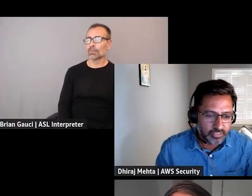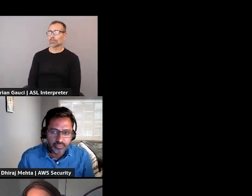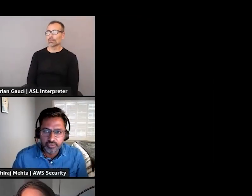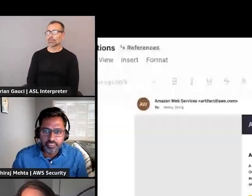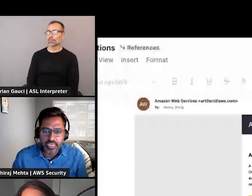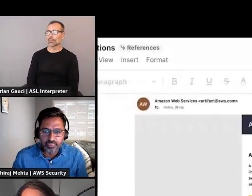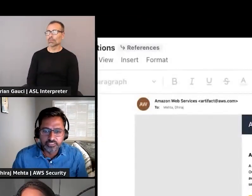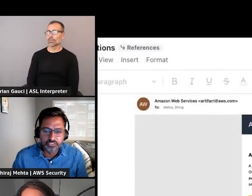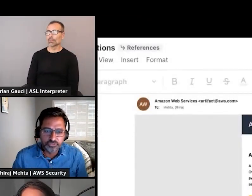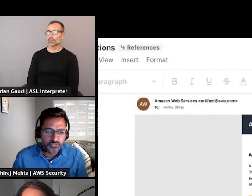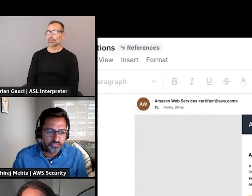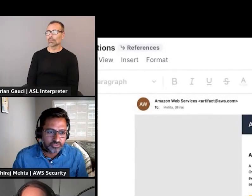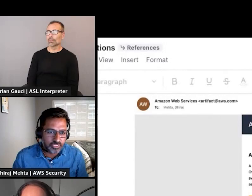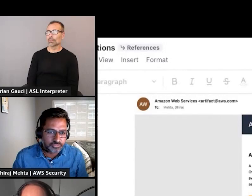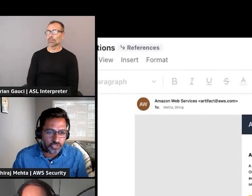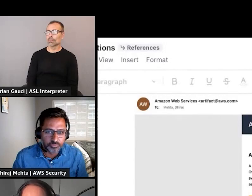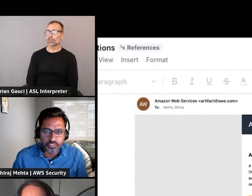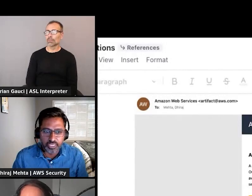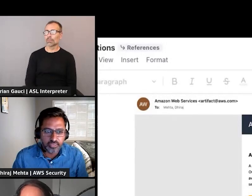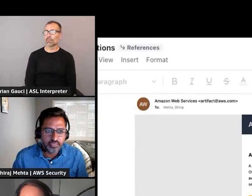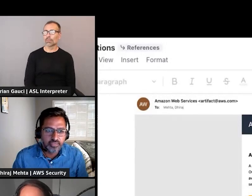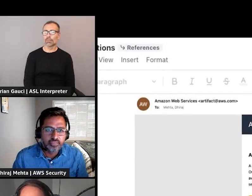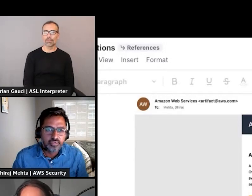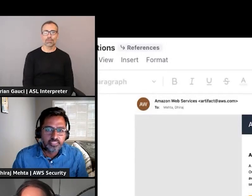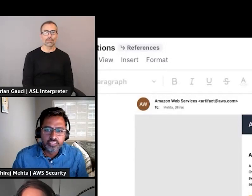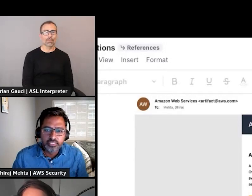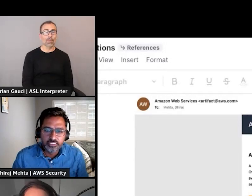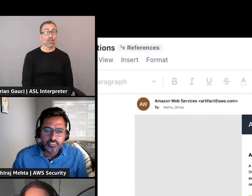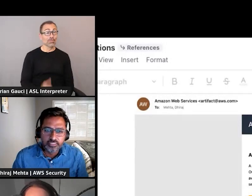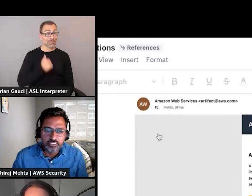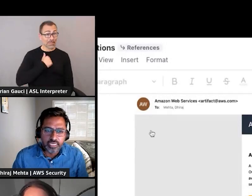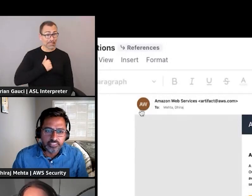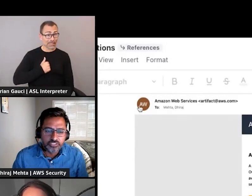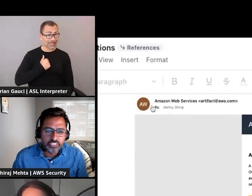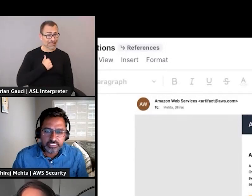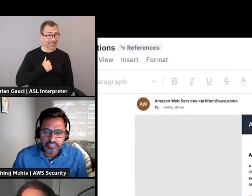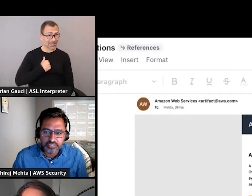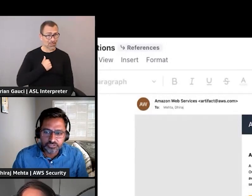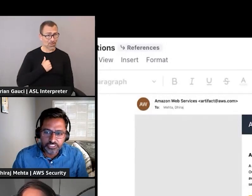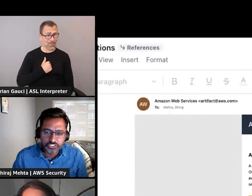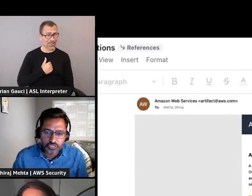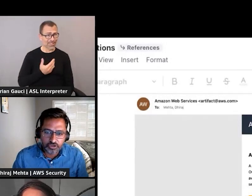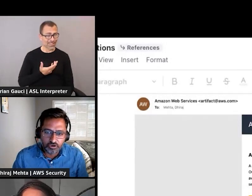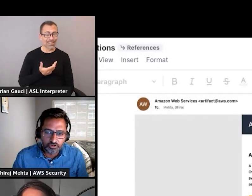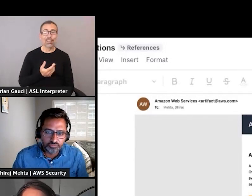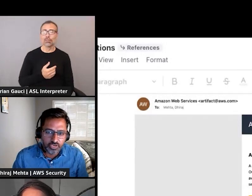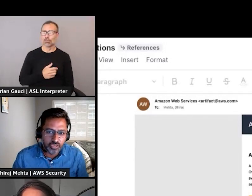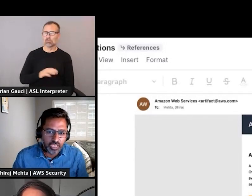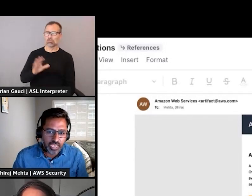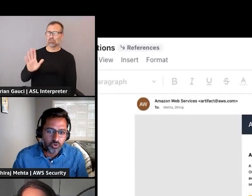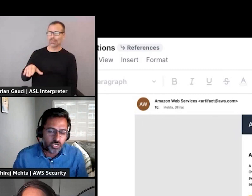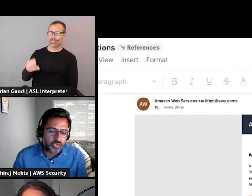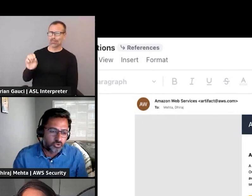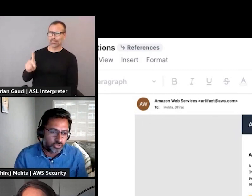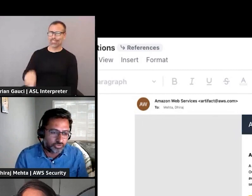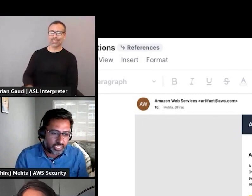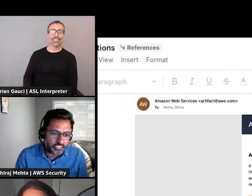All right. Yeah, so Oh, I'm sorry perfect. about that. No, it's okay. Yeah, so this is a screenshot of